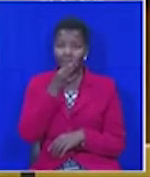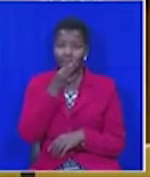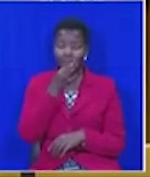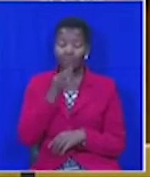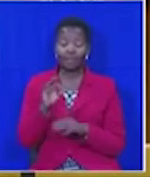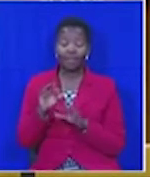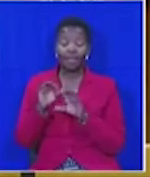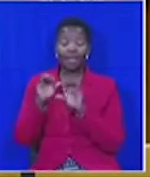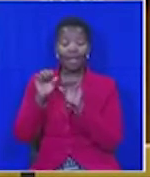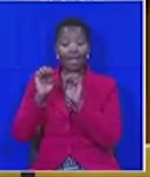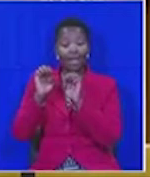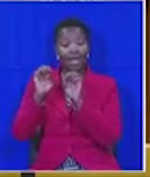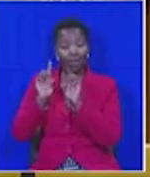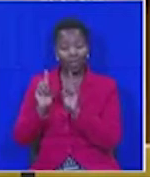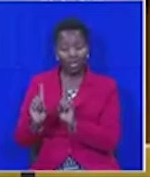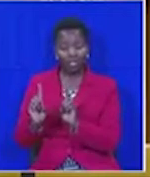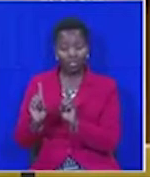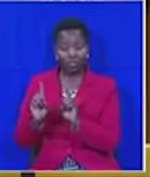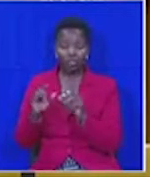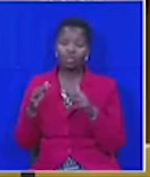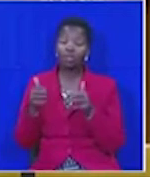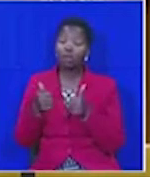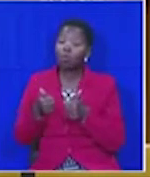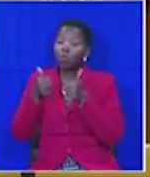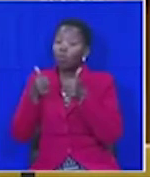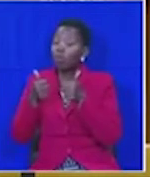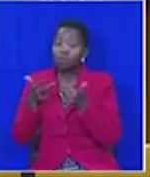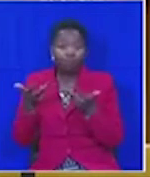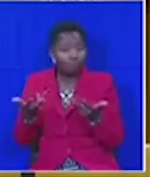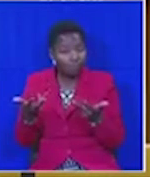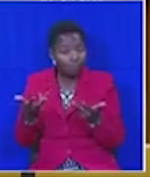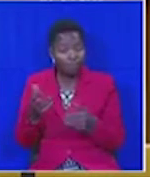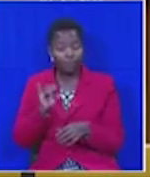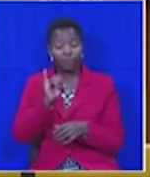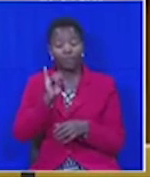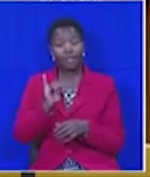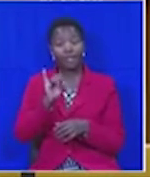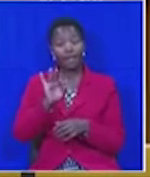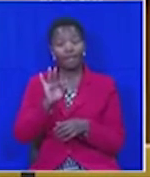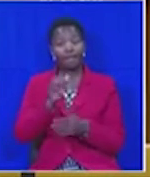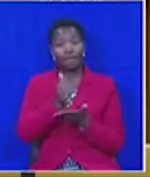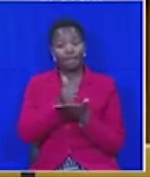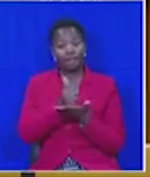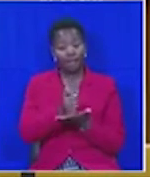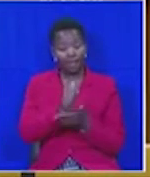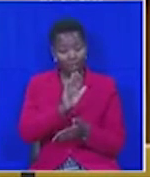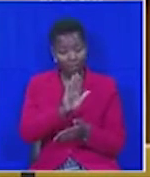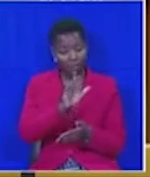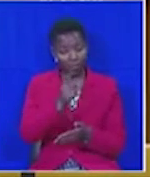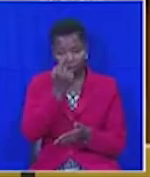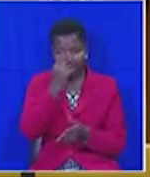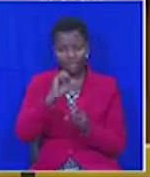education is good if it assists you to understand